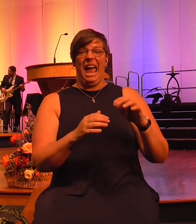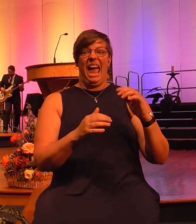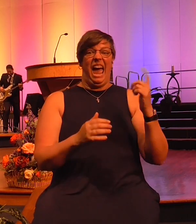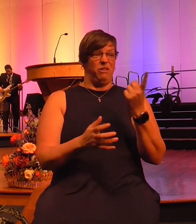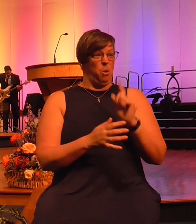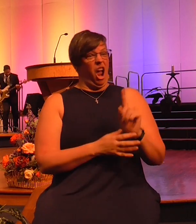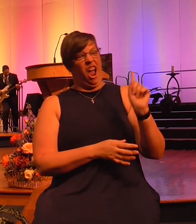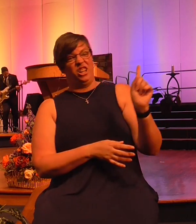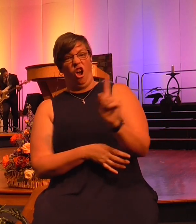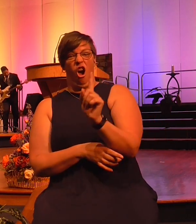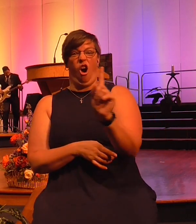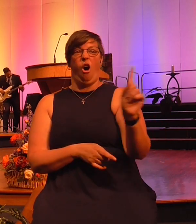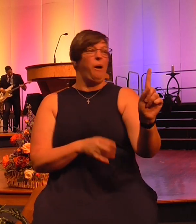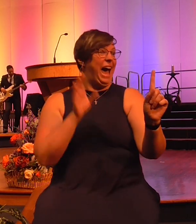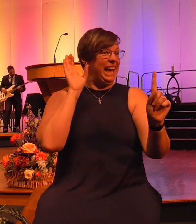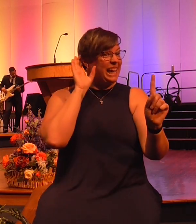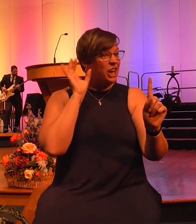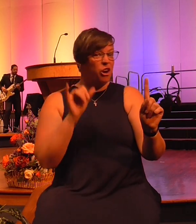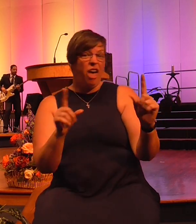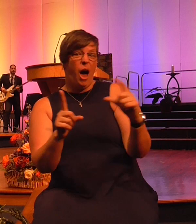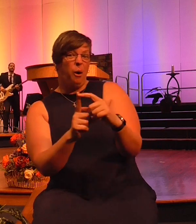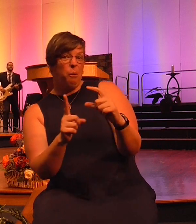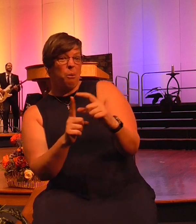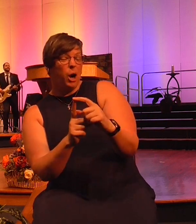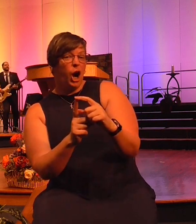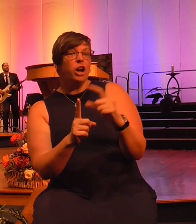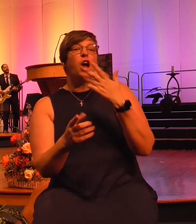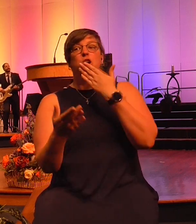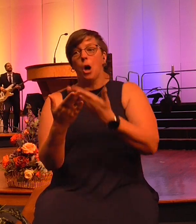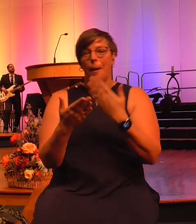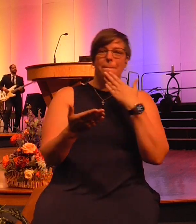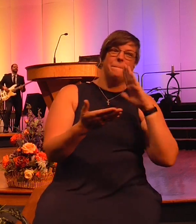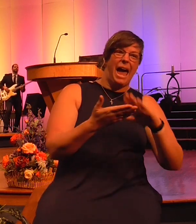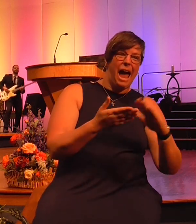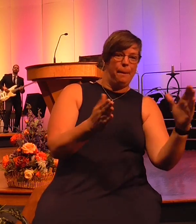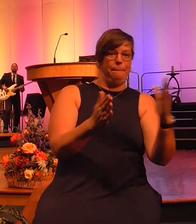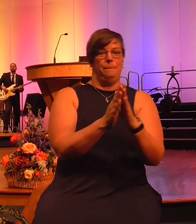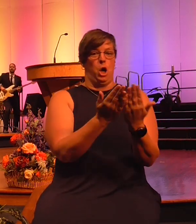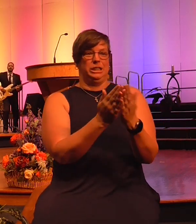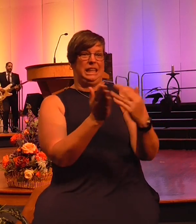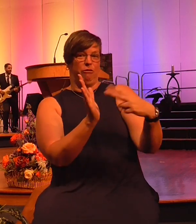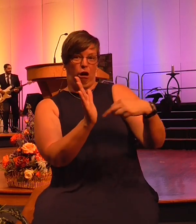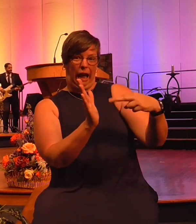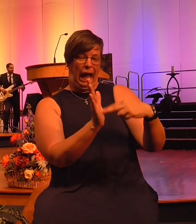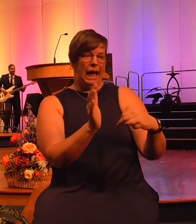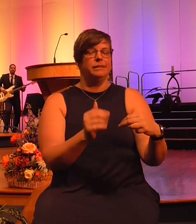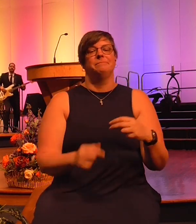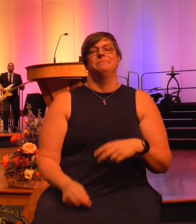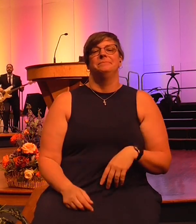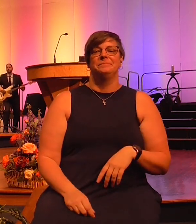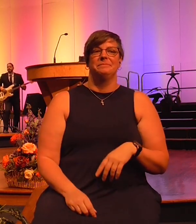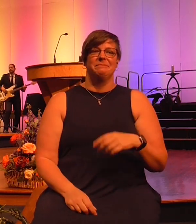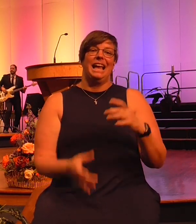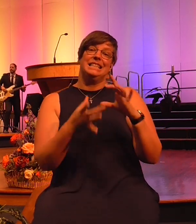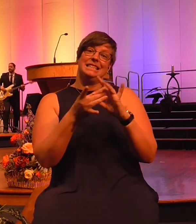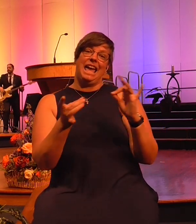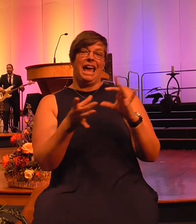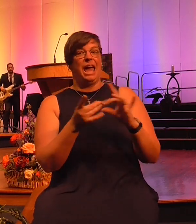Everywhere I go I hear it said, in the good and bad books that I've read. Say